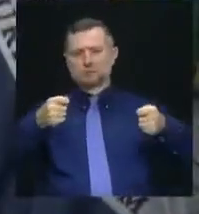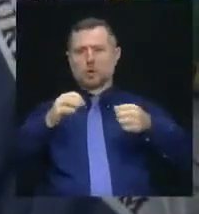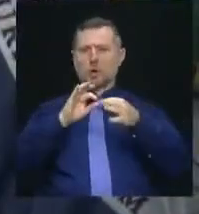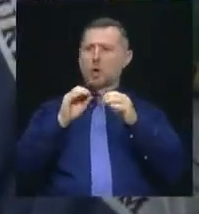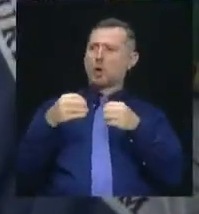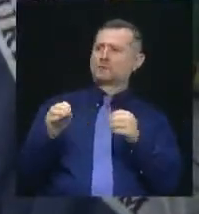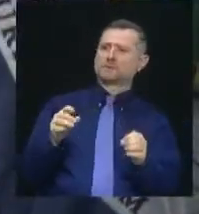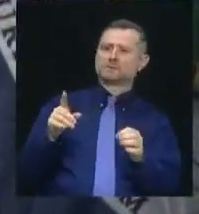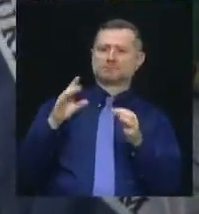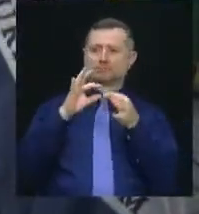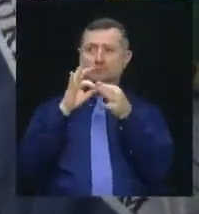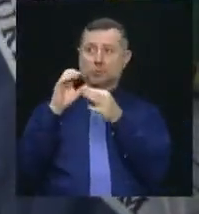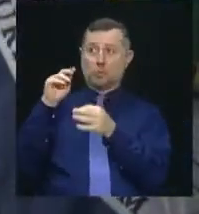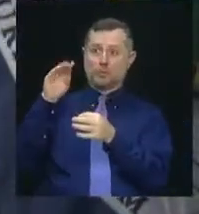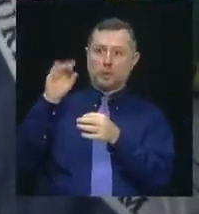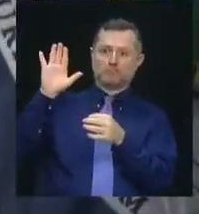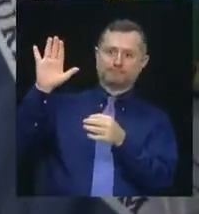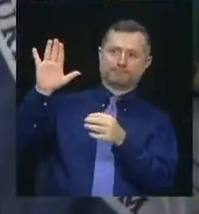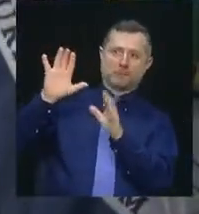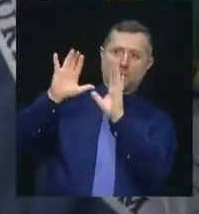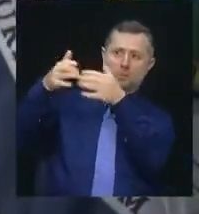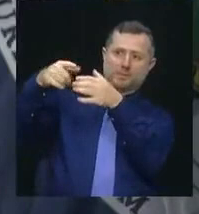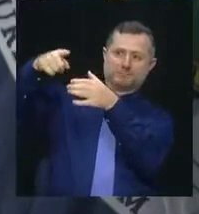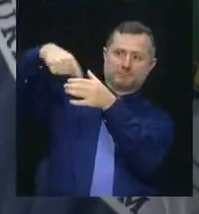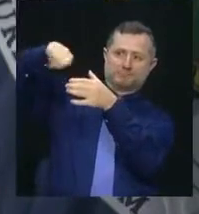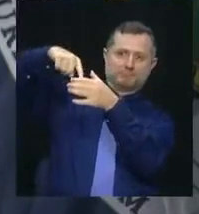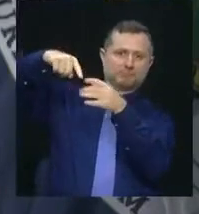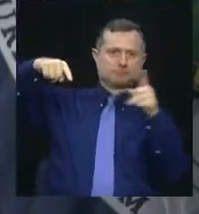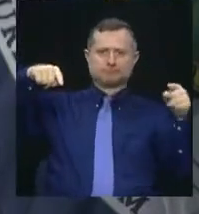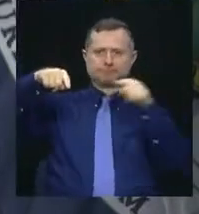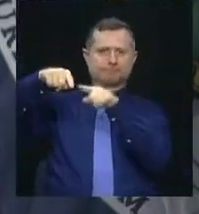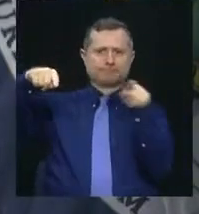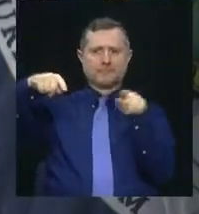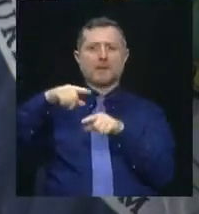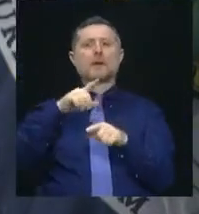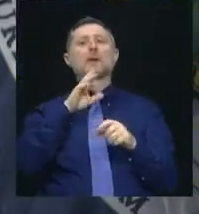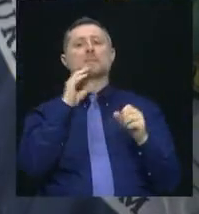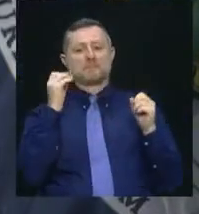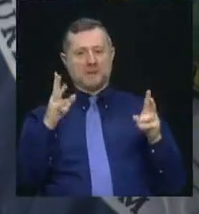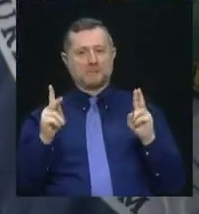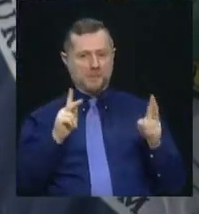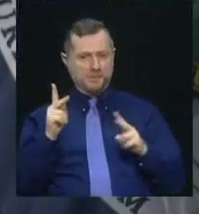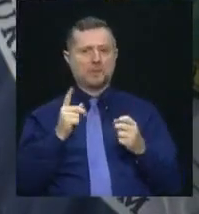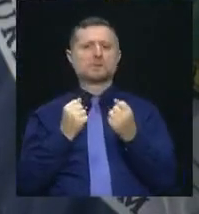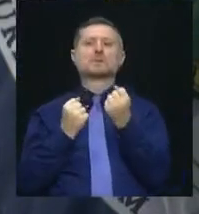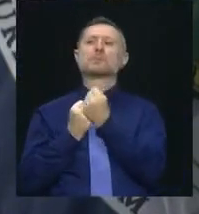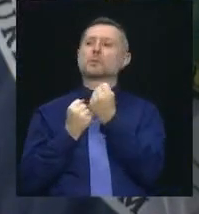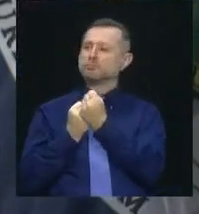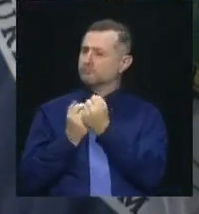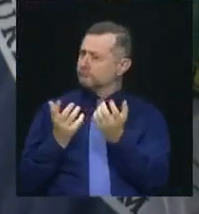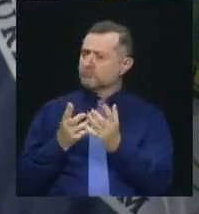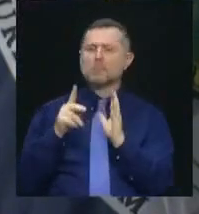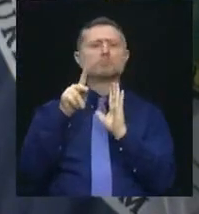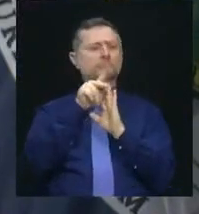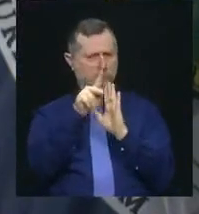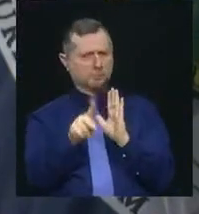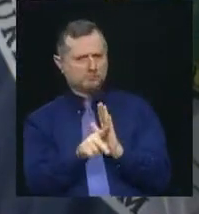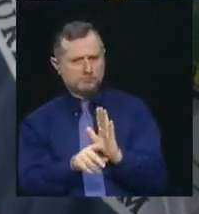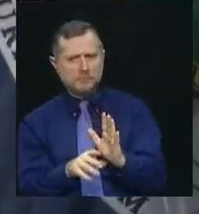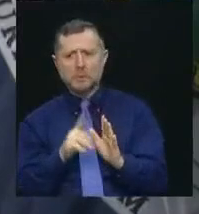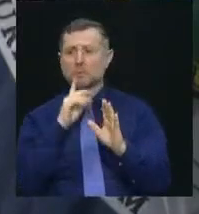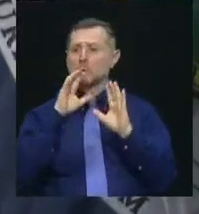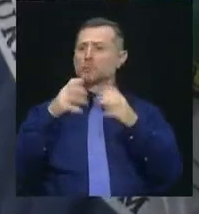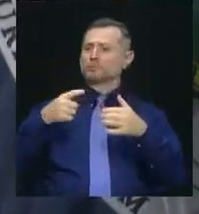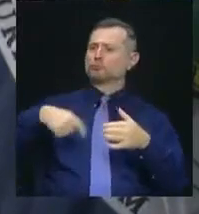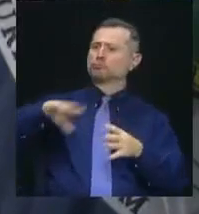First of all, many people have supported the policies of the Cuomo administration. There is a strong legacy of accomplishment.